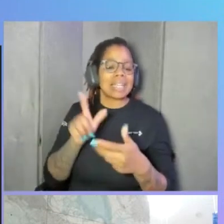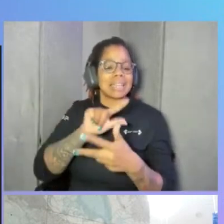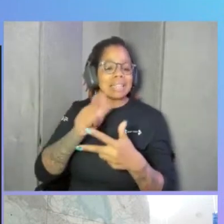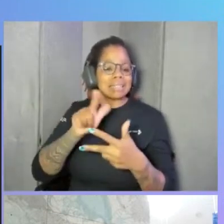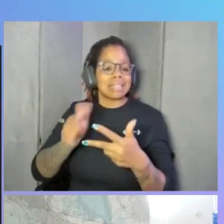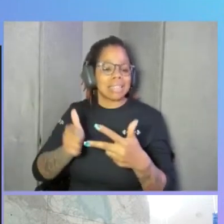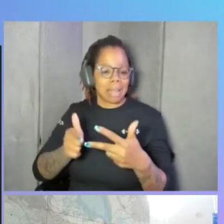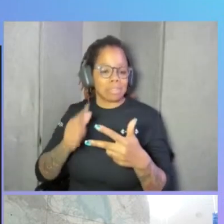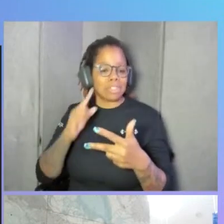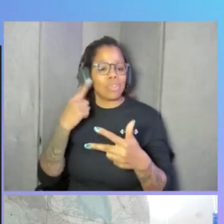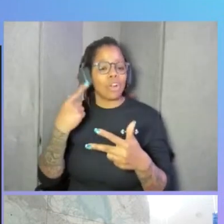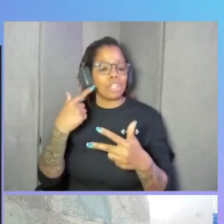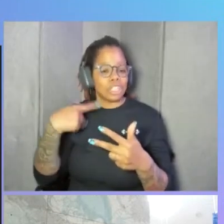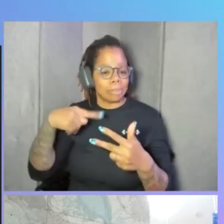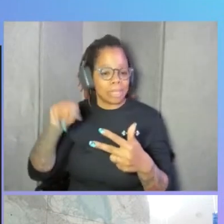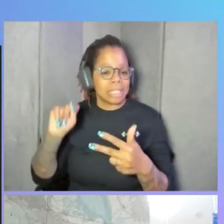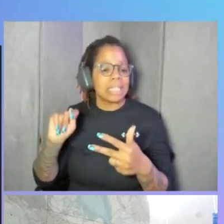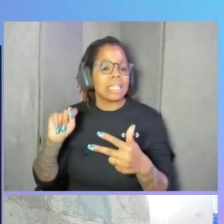a GPT